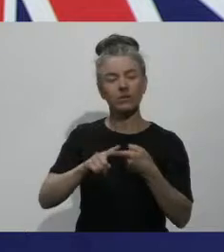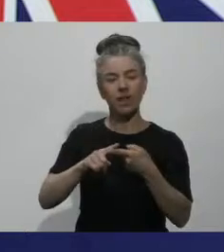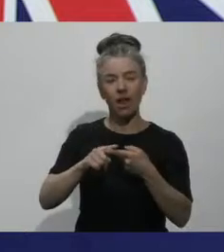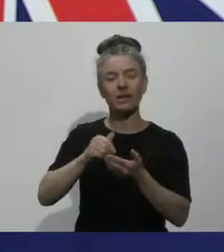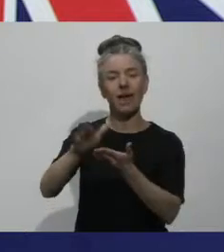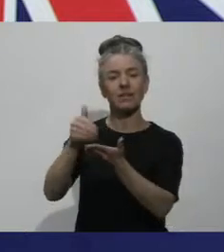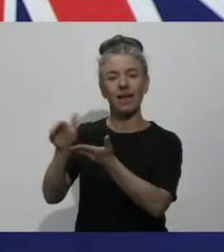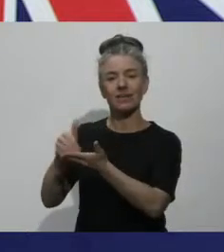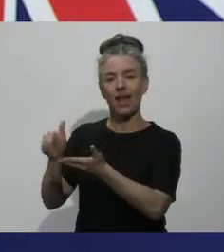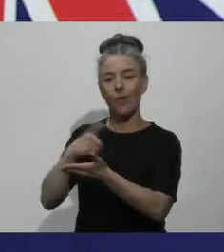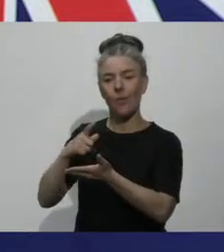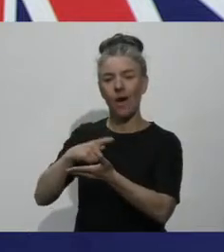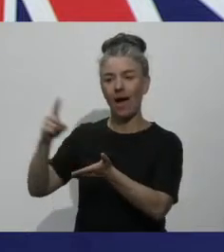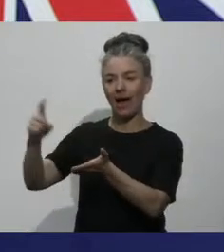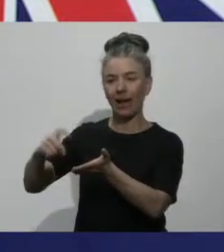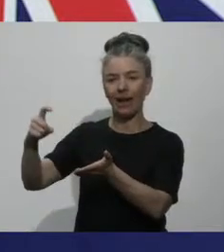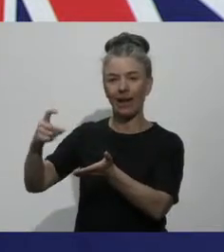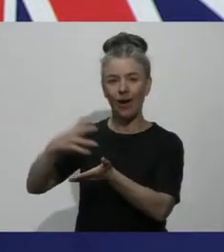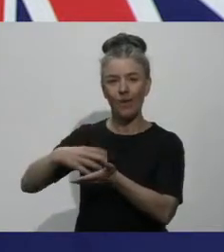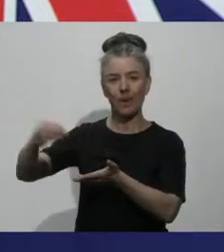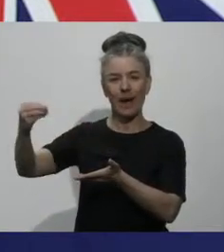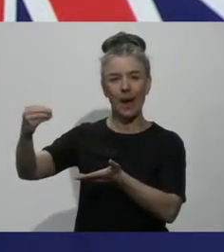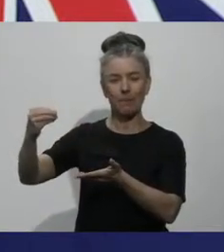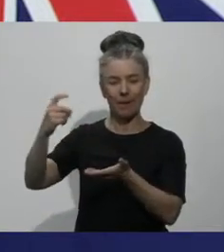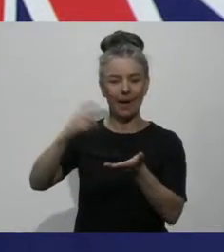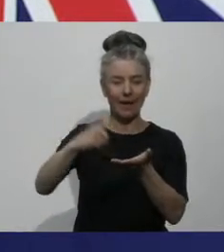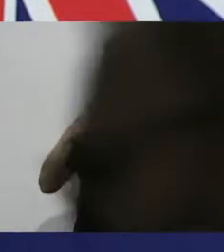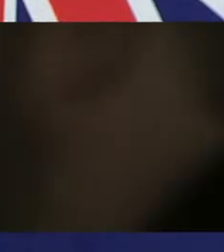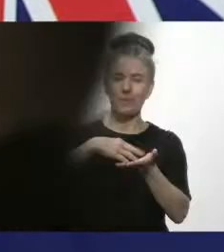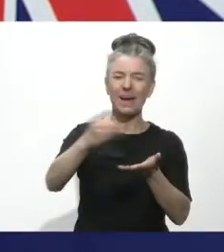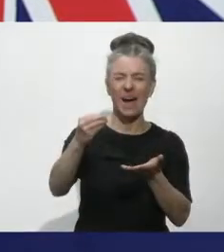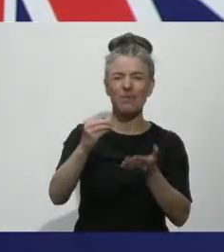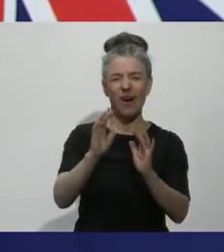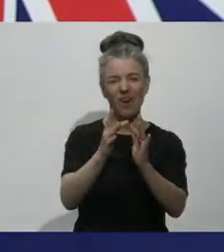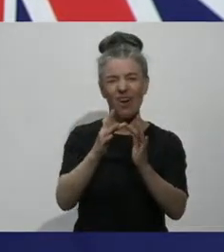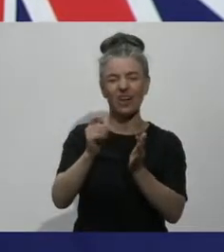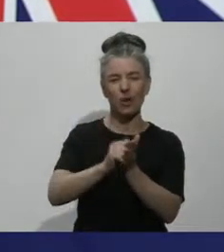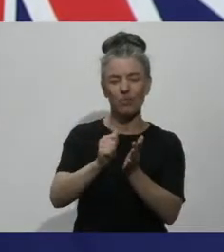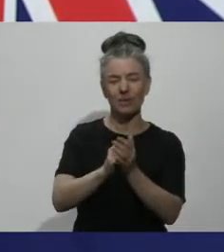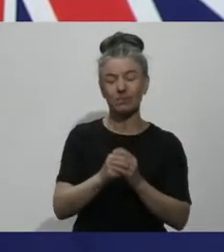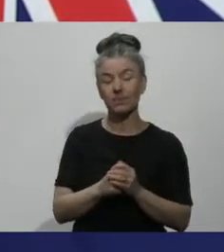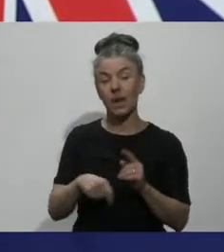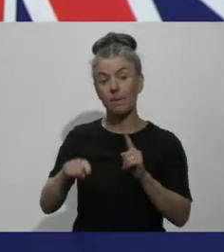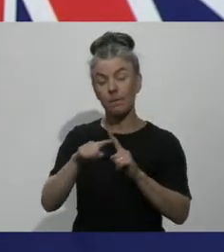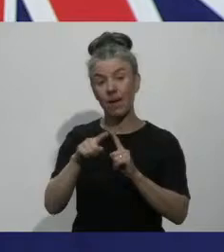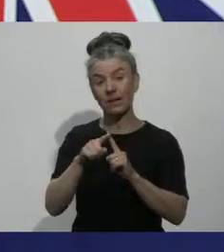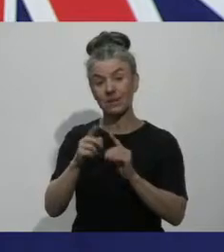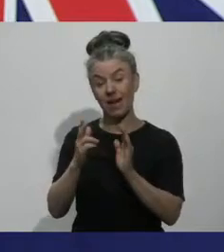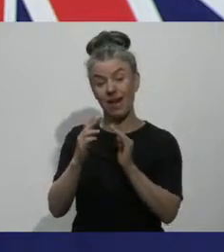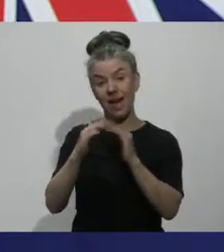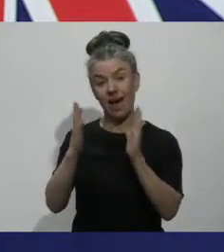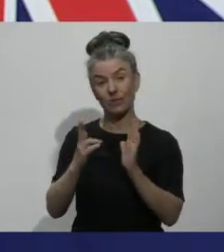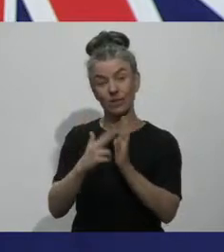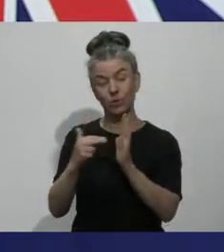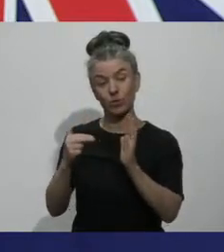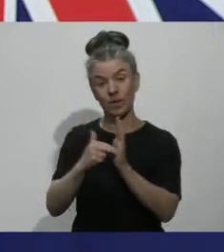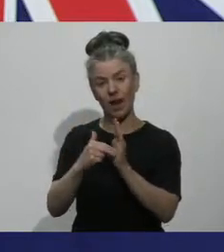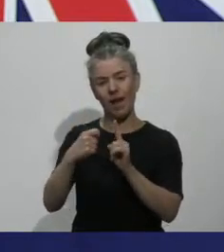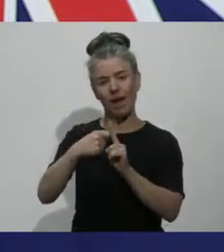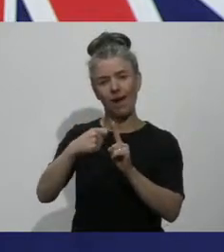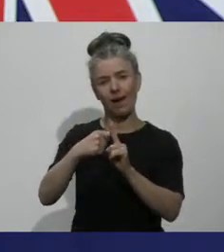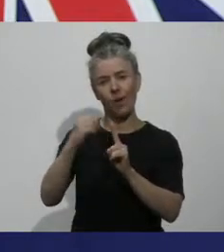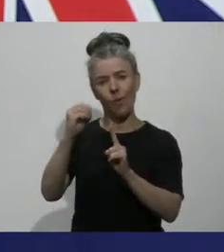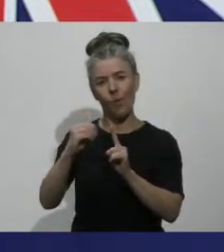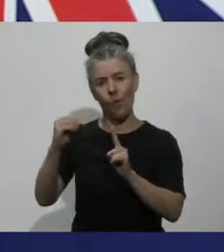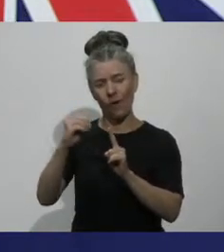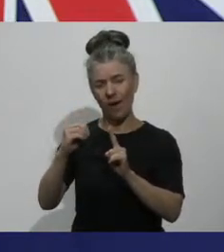delivery basis. And houses continue to be built in Auckland. Kāinga Ora alone has over 150 projects with